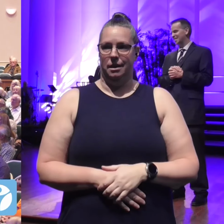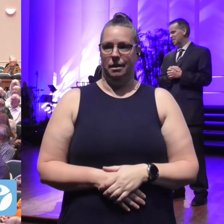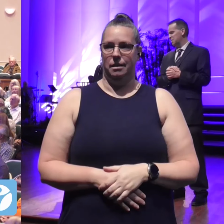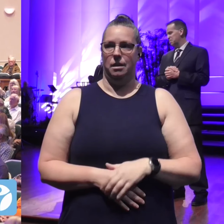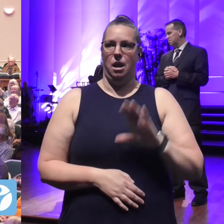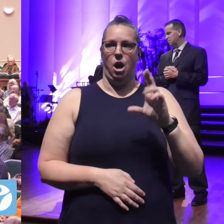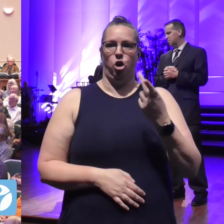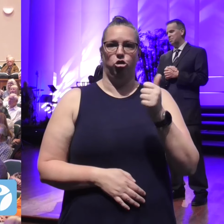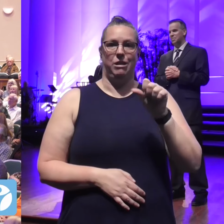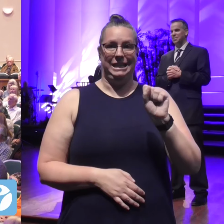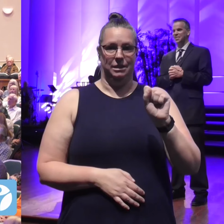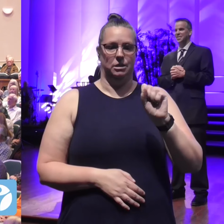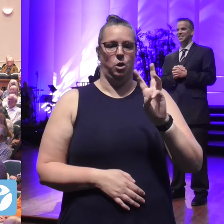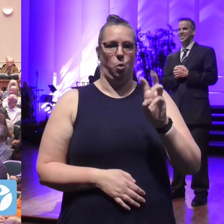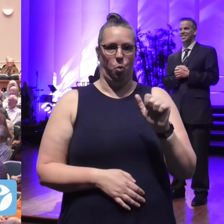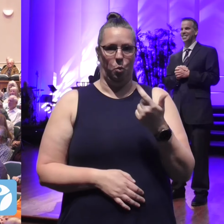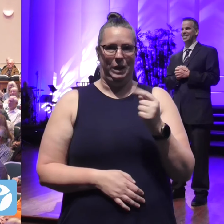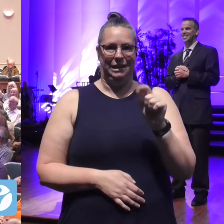Chris Wheatley.